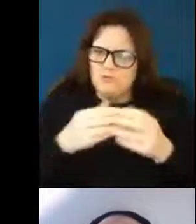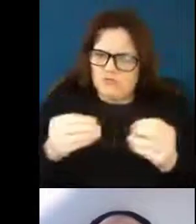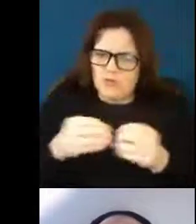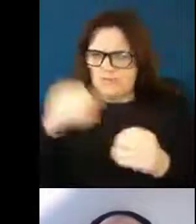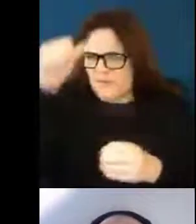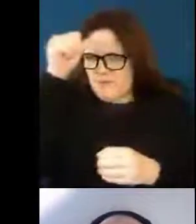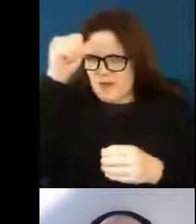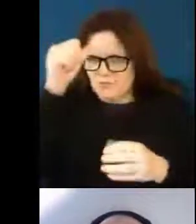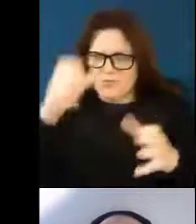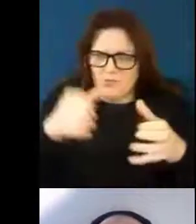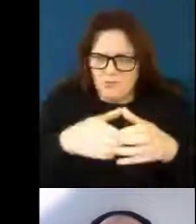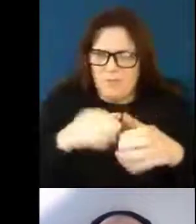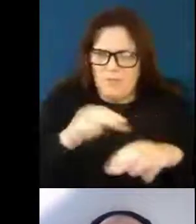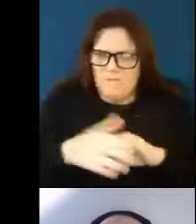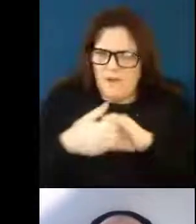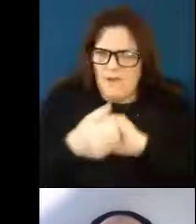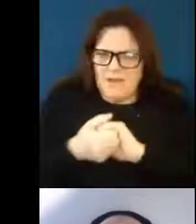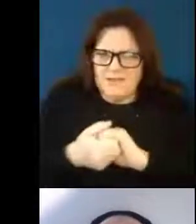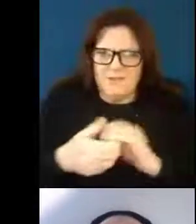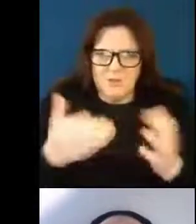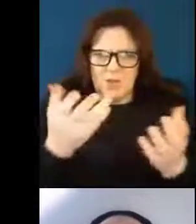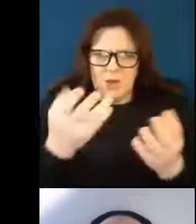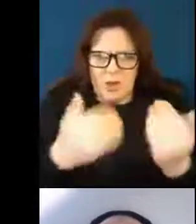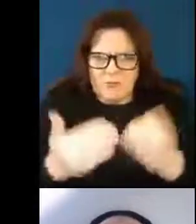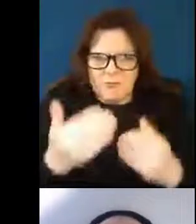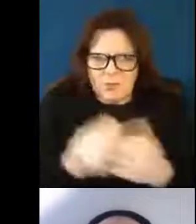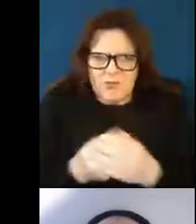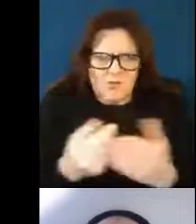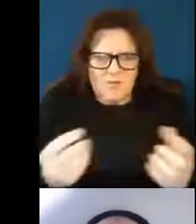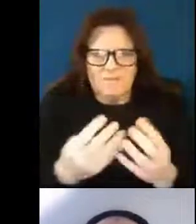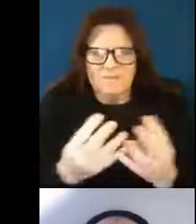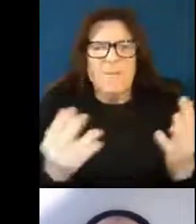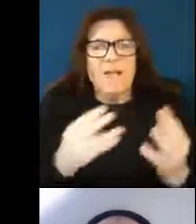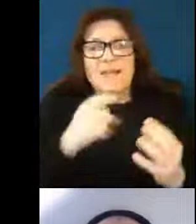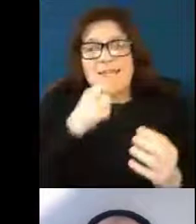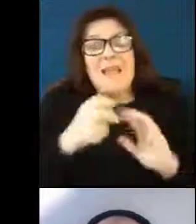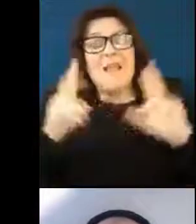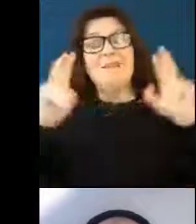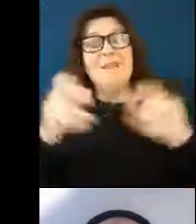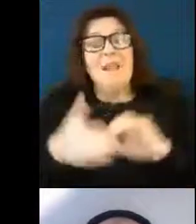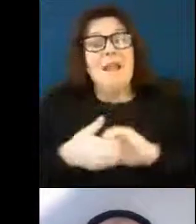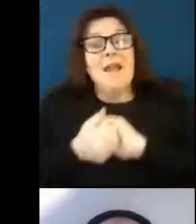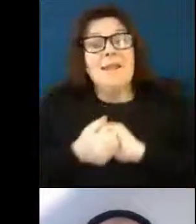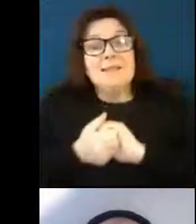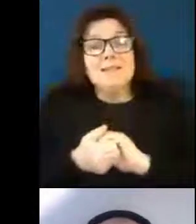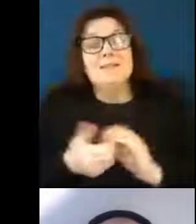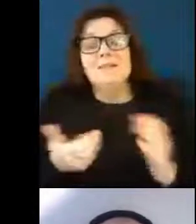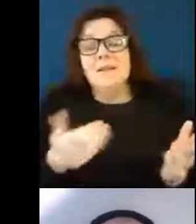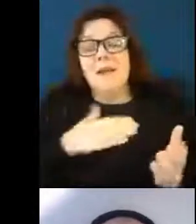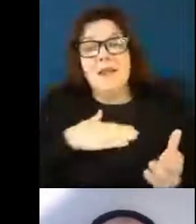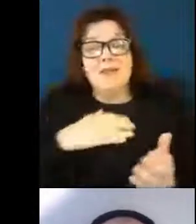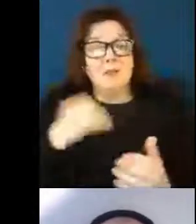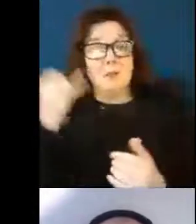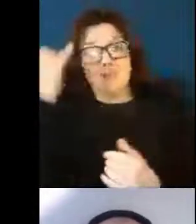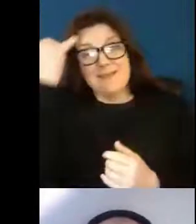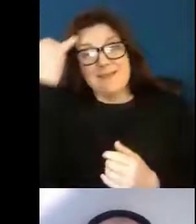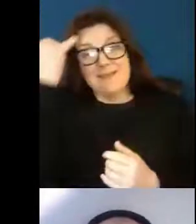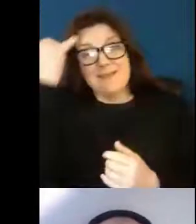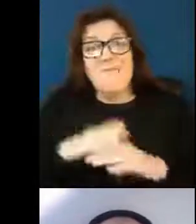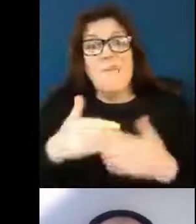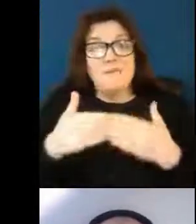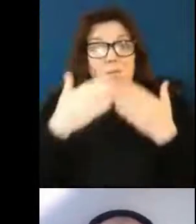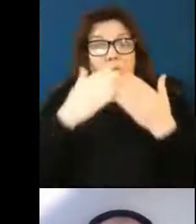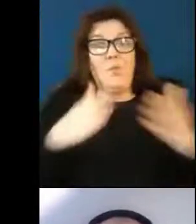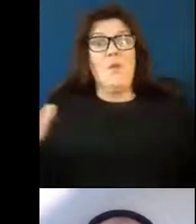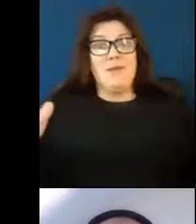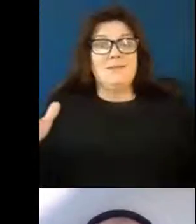group of colleagues coming together. When I say colleagues, I also want to use that sense in the